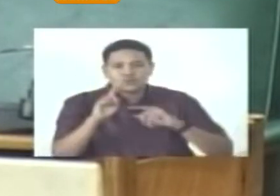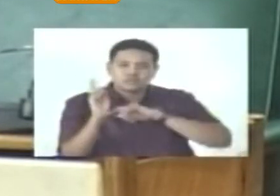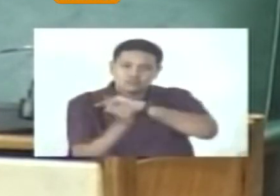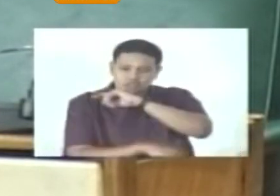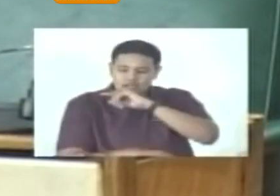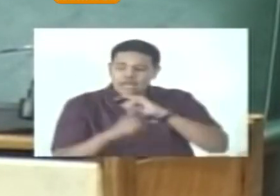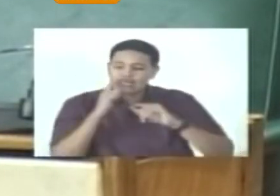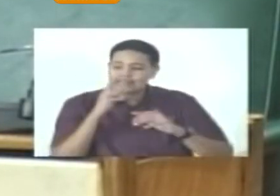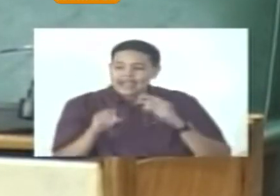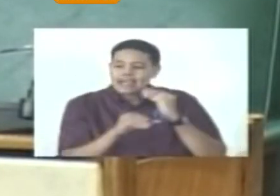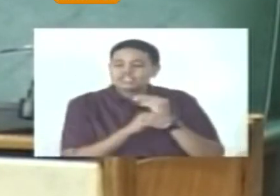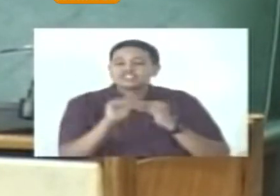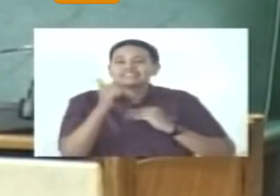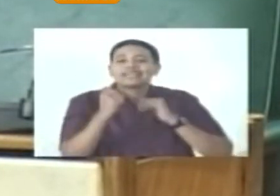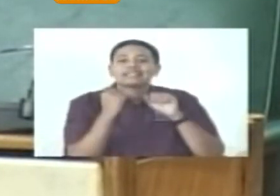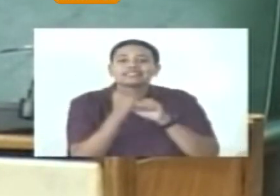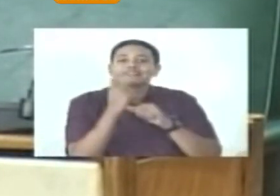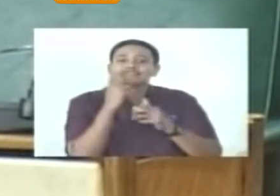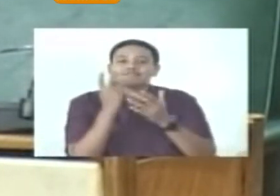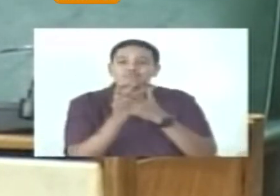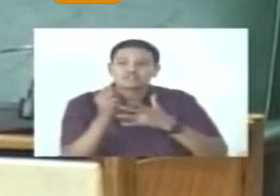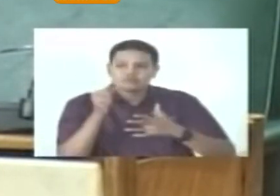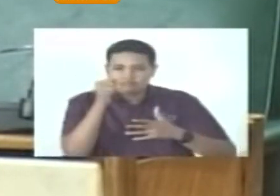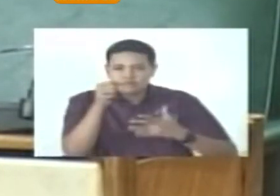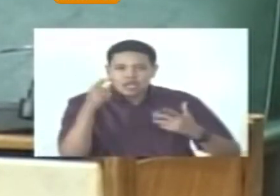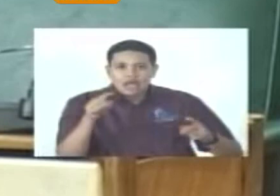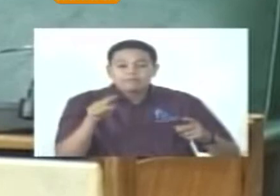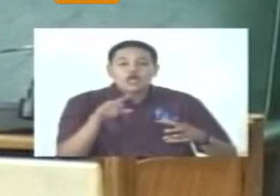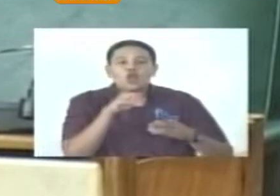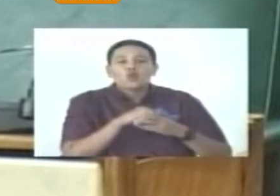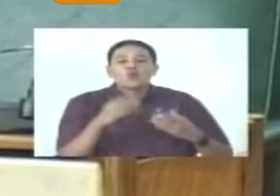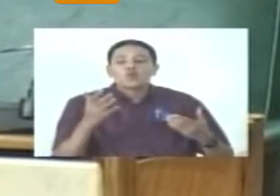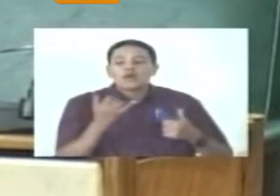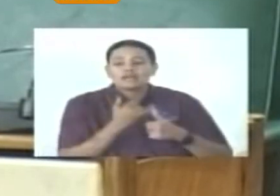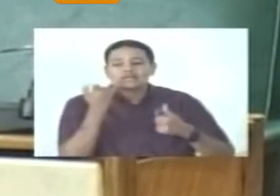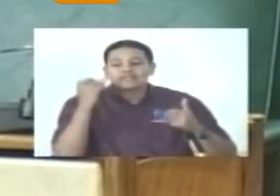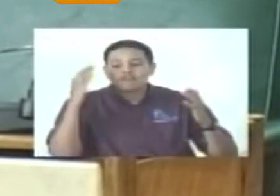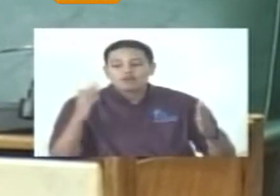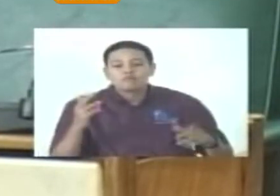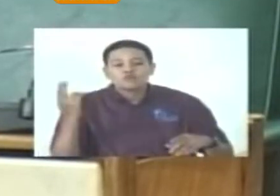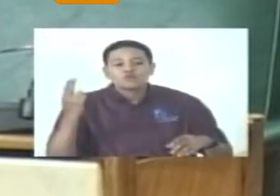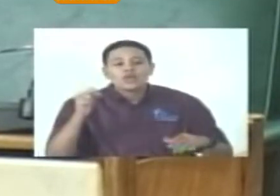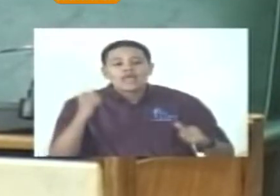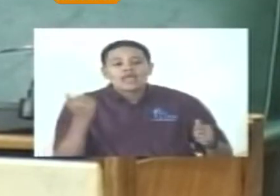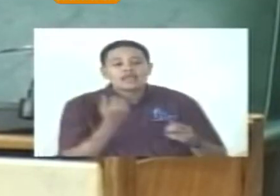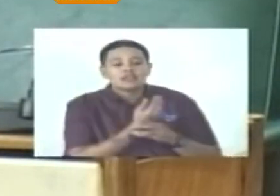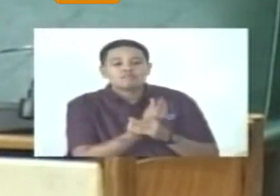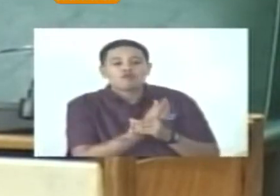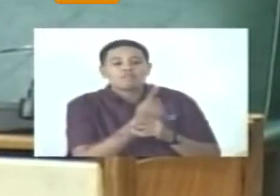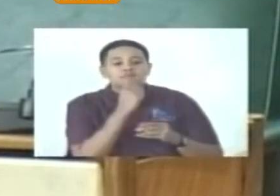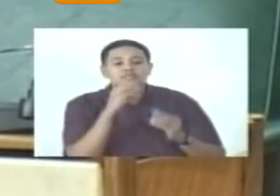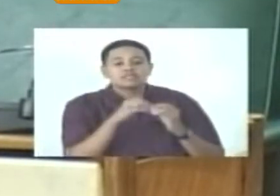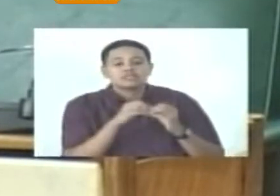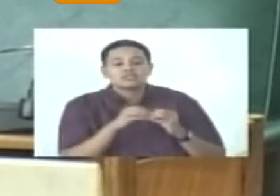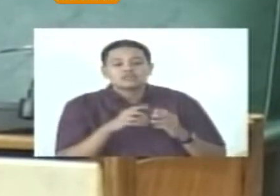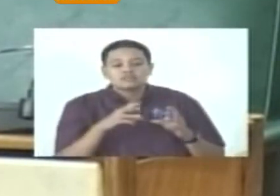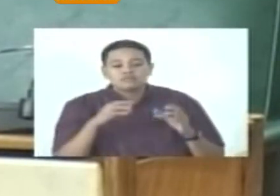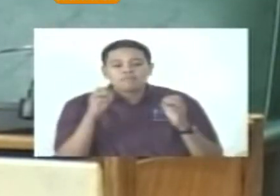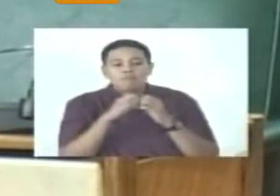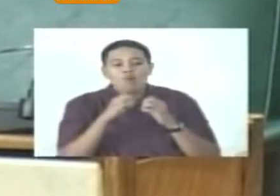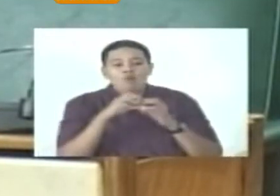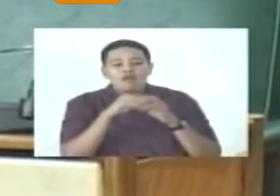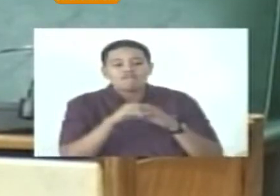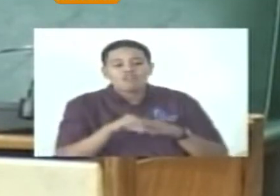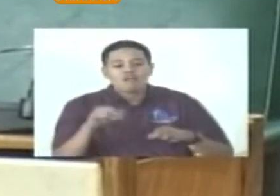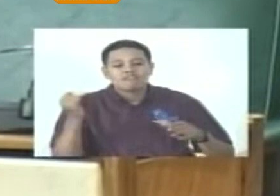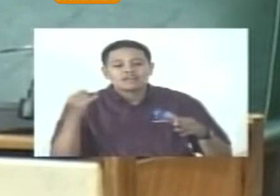attract an additional 10 years of imprisonment. These include if a person uses any premises in furtherance of gang activity,